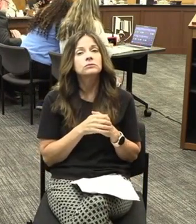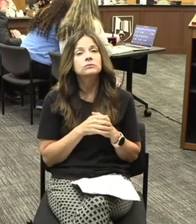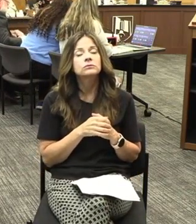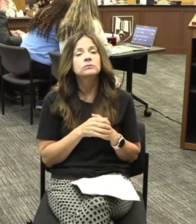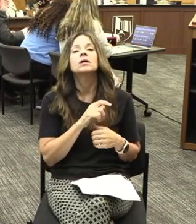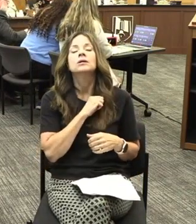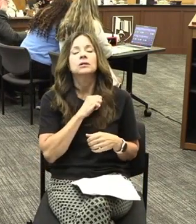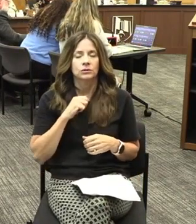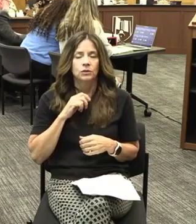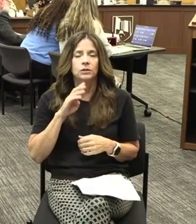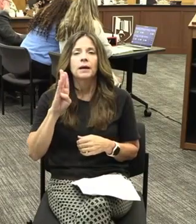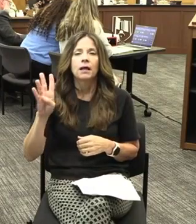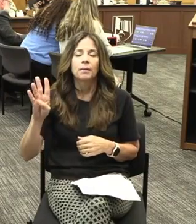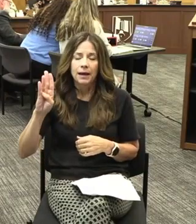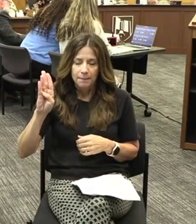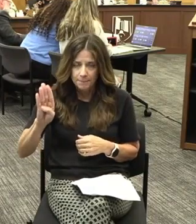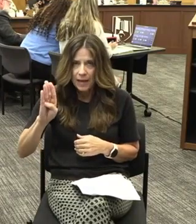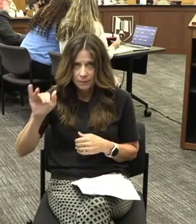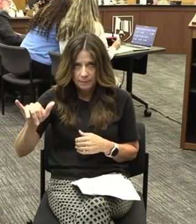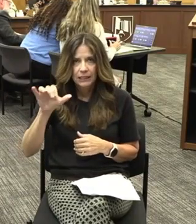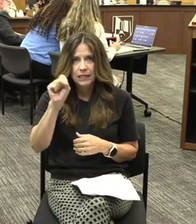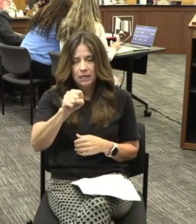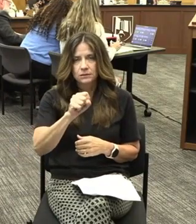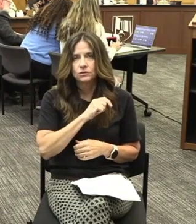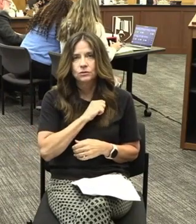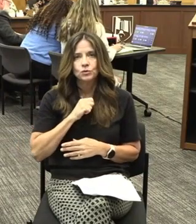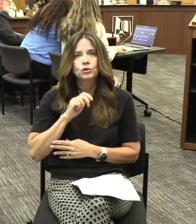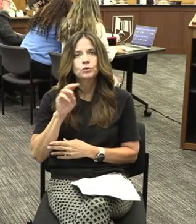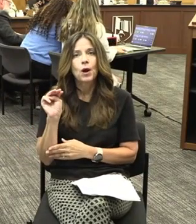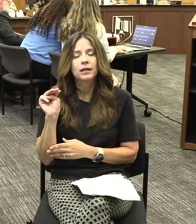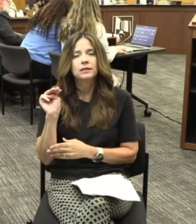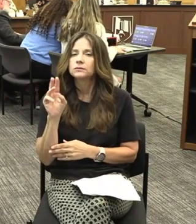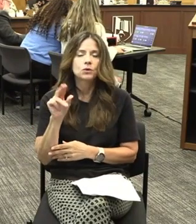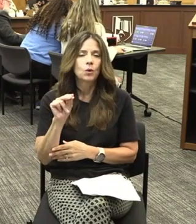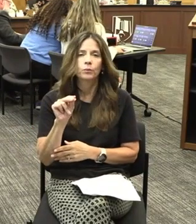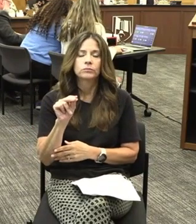Trustee Bottomley, Yes. trustee Morales, No.